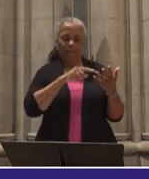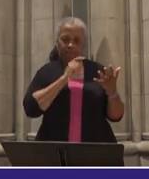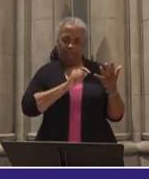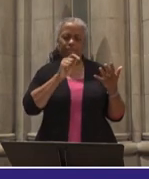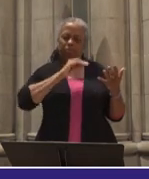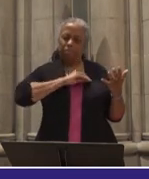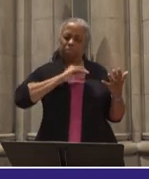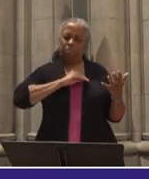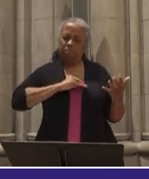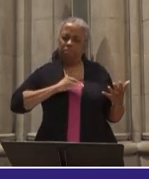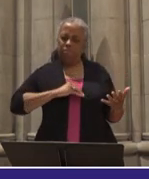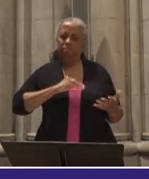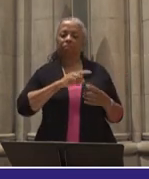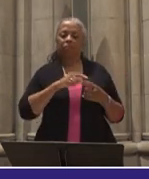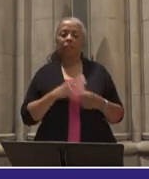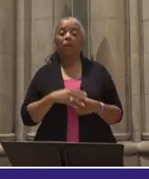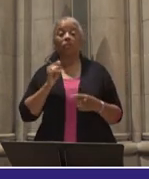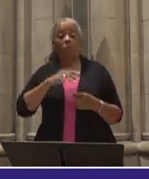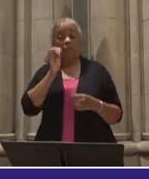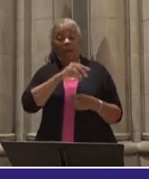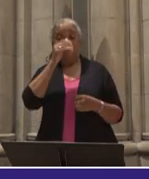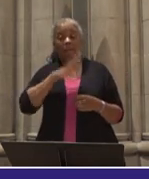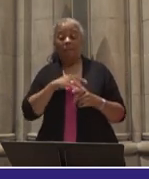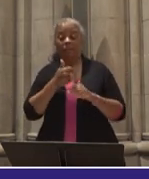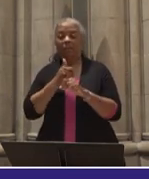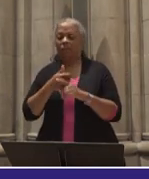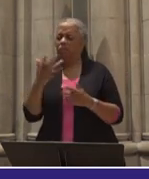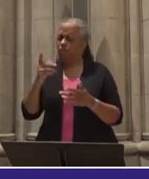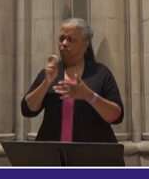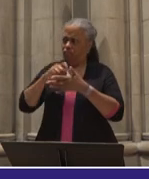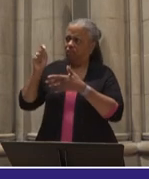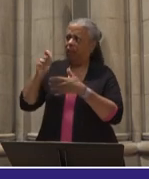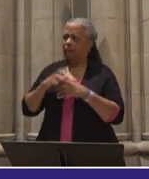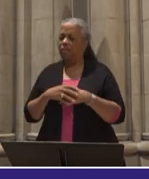met. And so he retorted to Jesus, "Done that,"